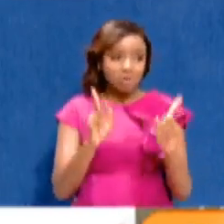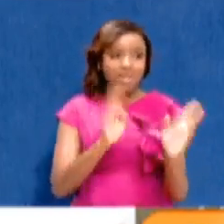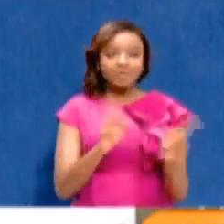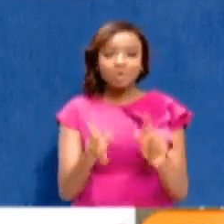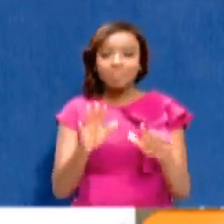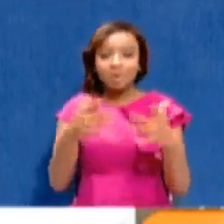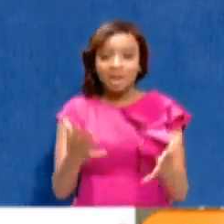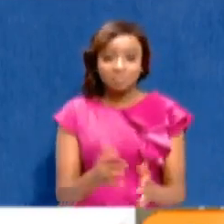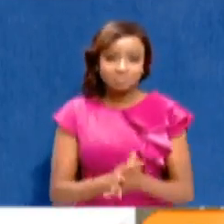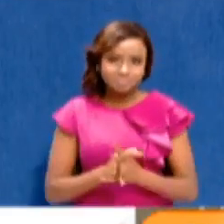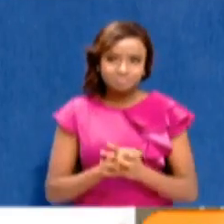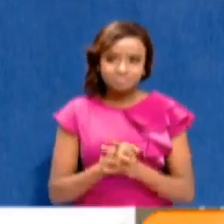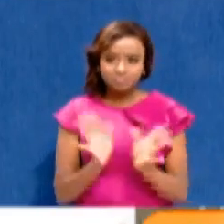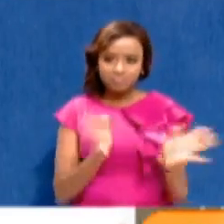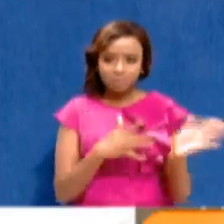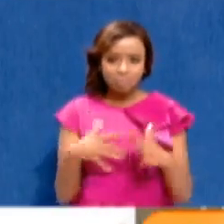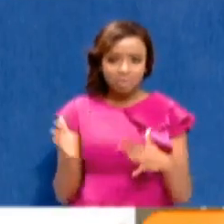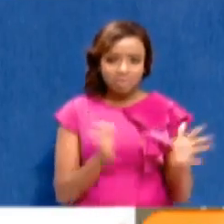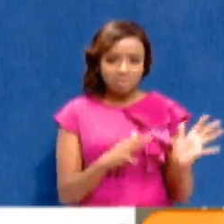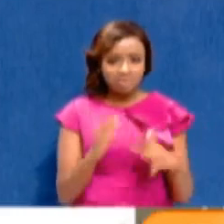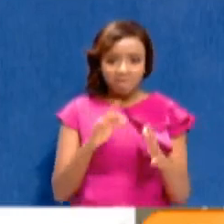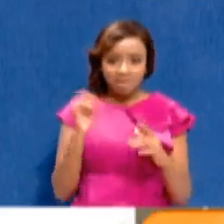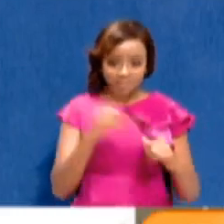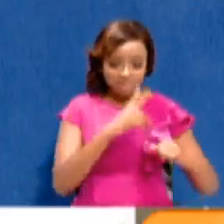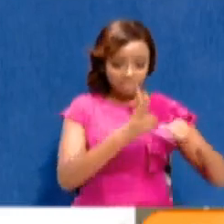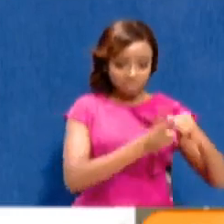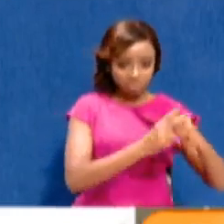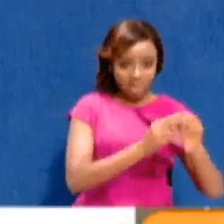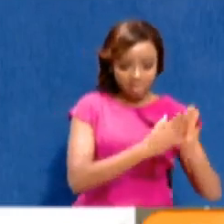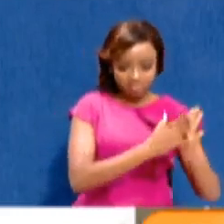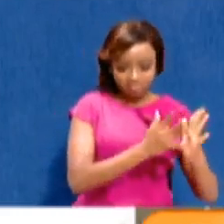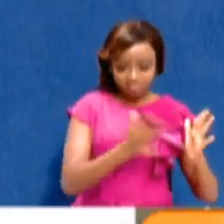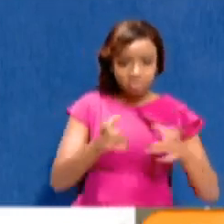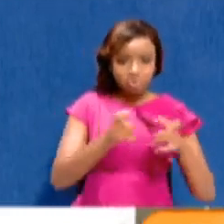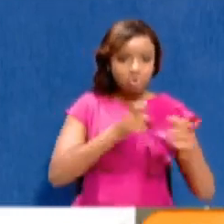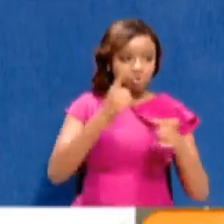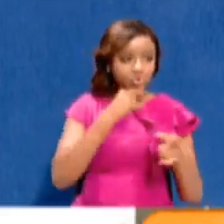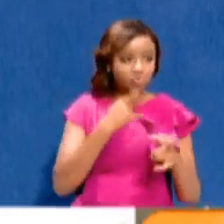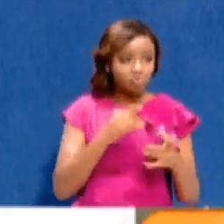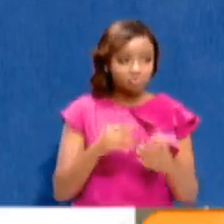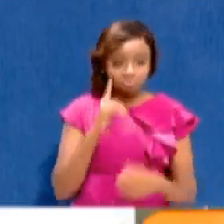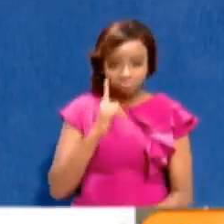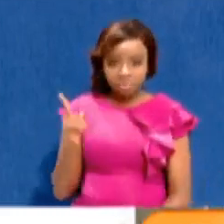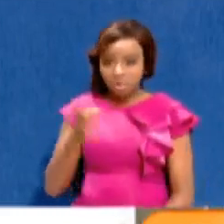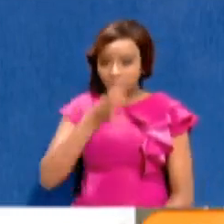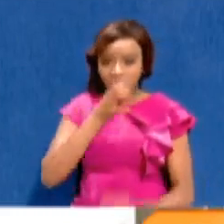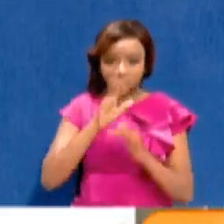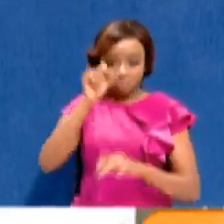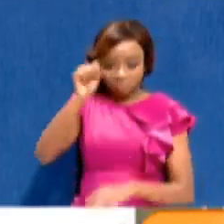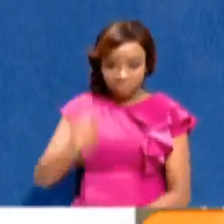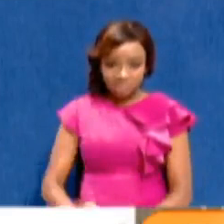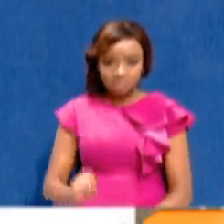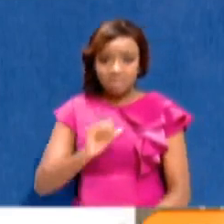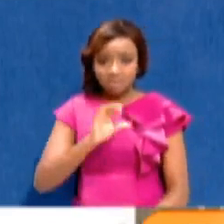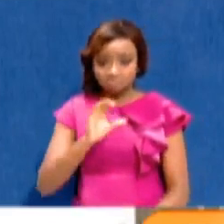A lot of the weather in the country, particularly from July, is controlled by air pressures that are coming from the southern part